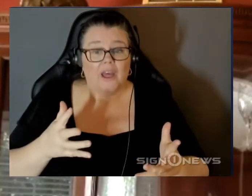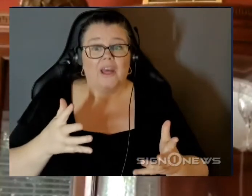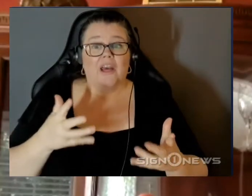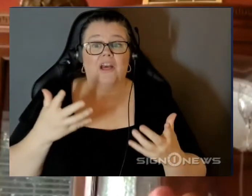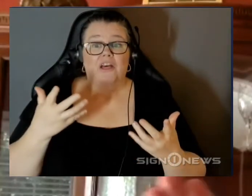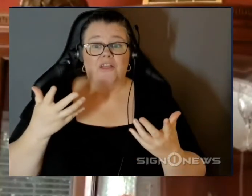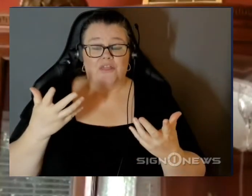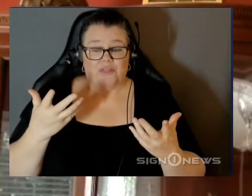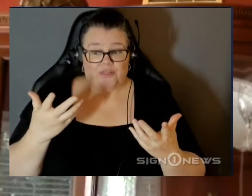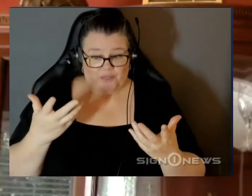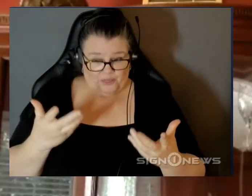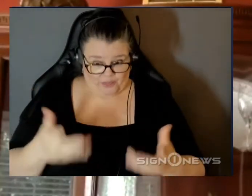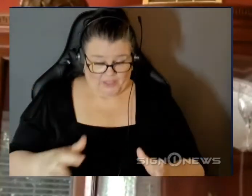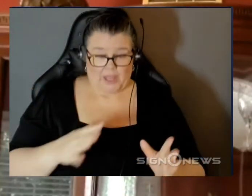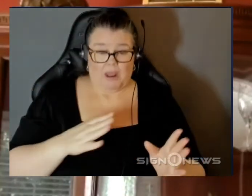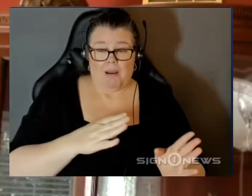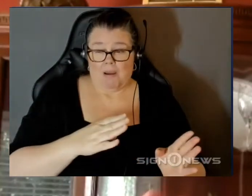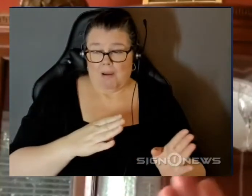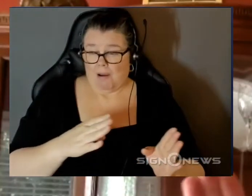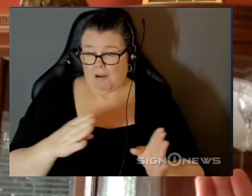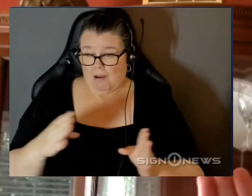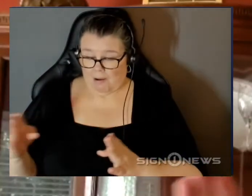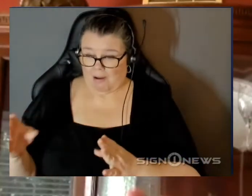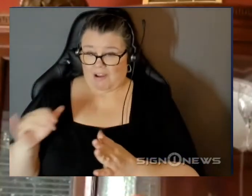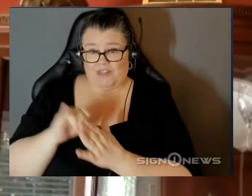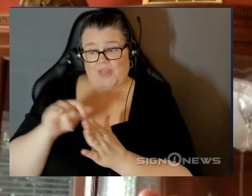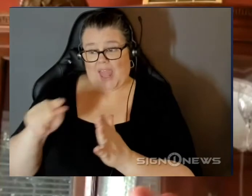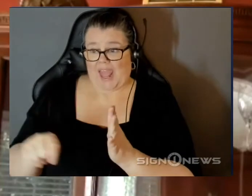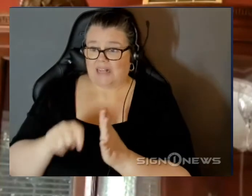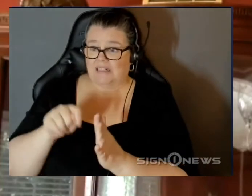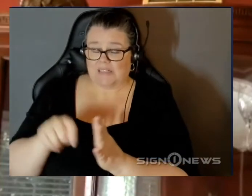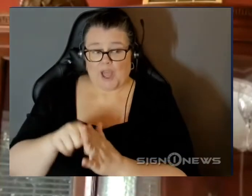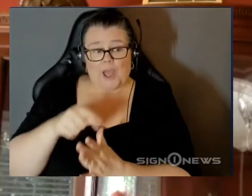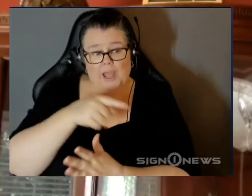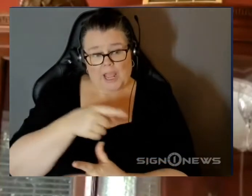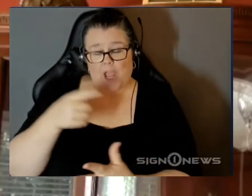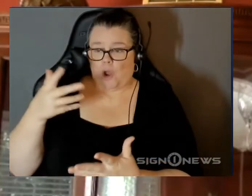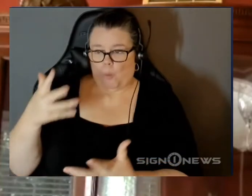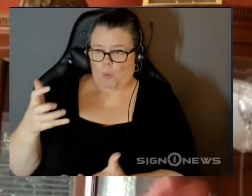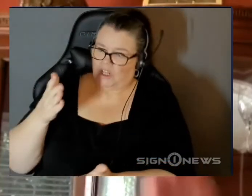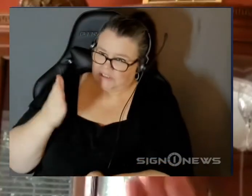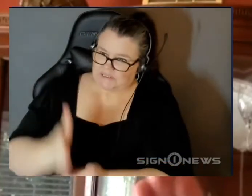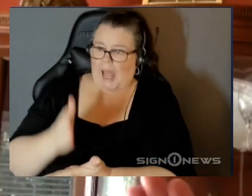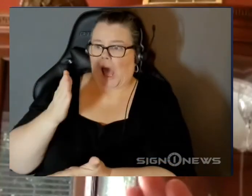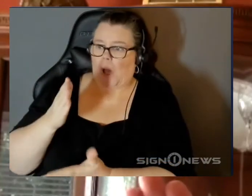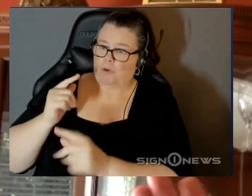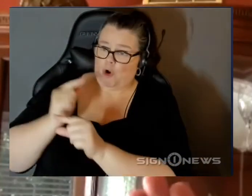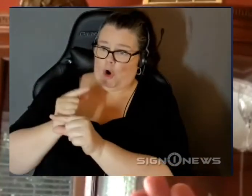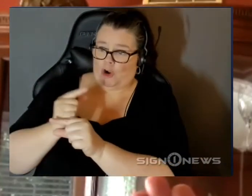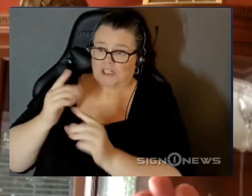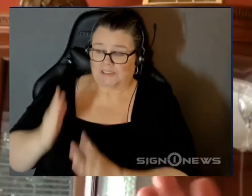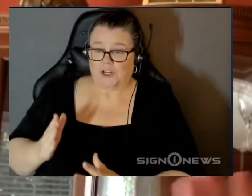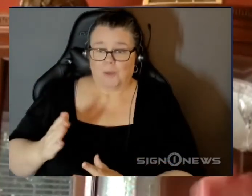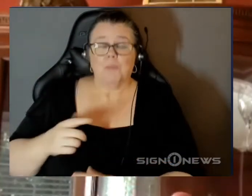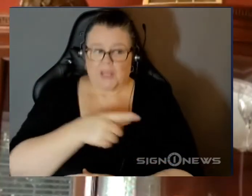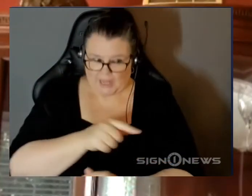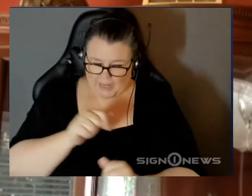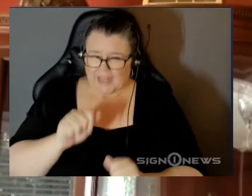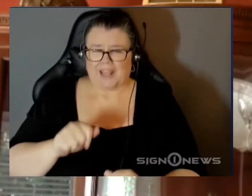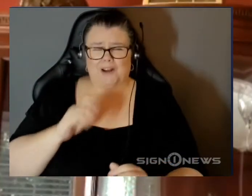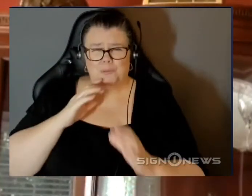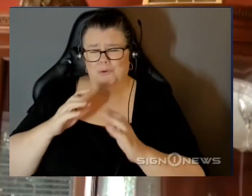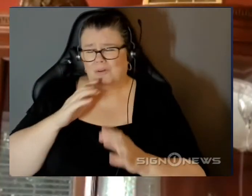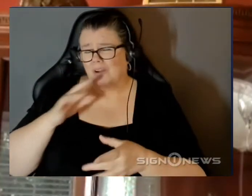end the guardianship, he could communicate fluently through typing, and that's the difference. And so we did put a